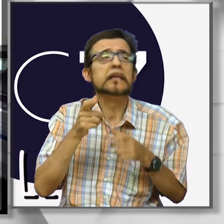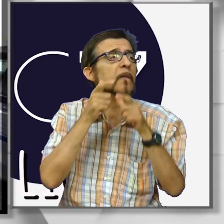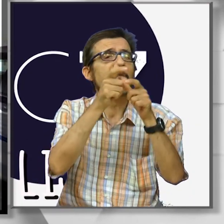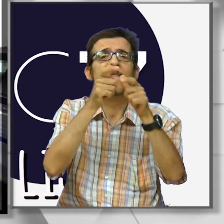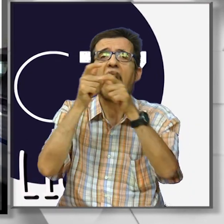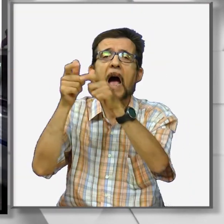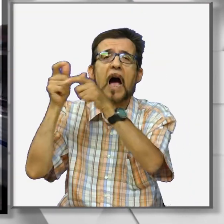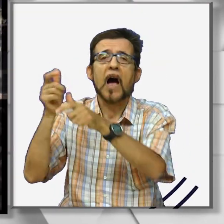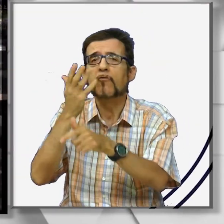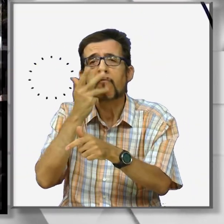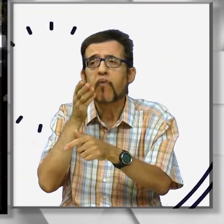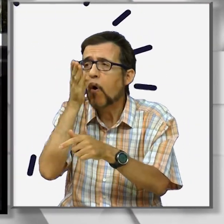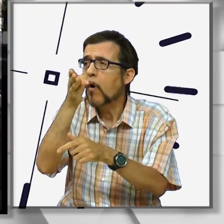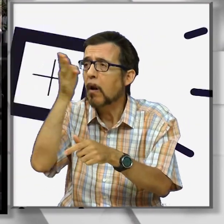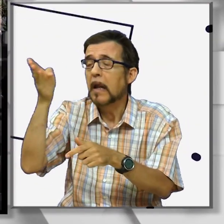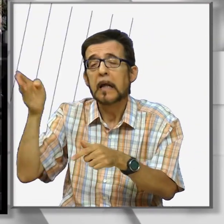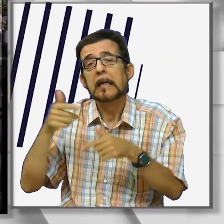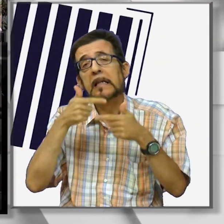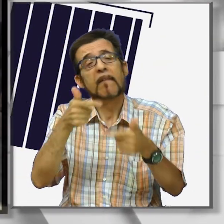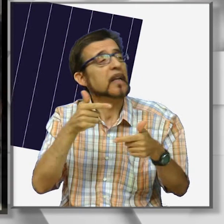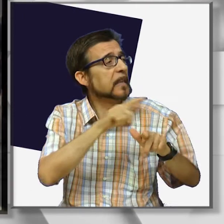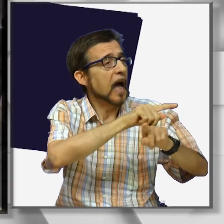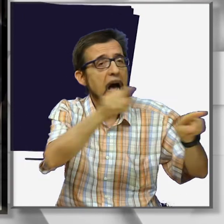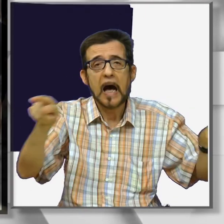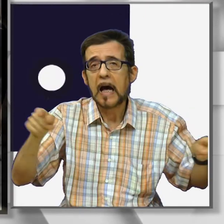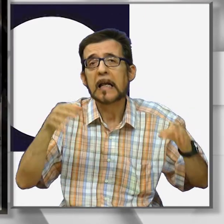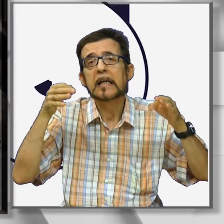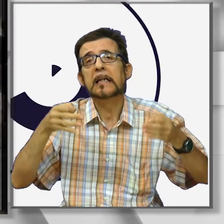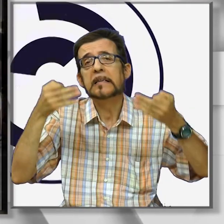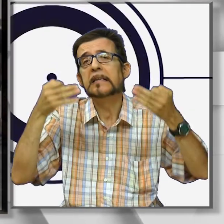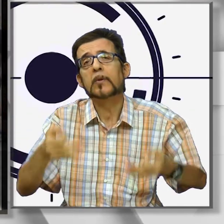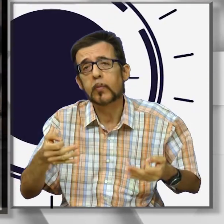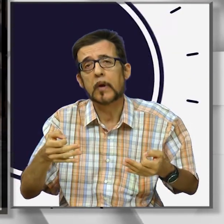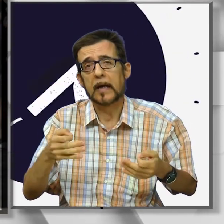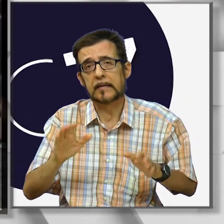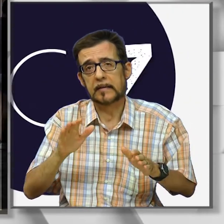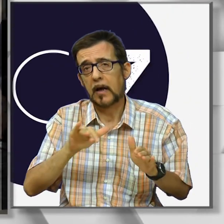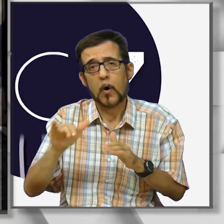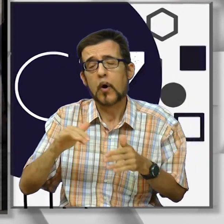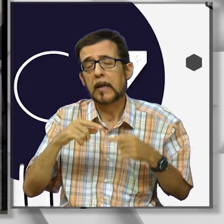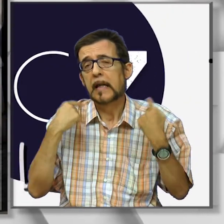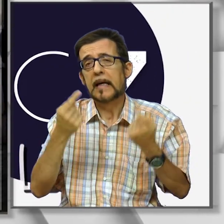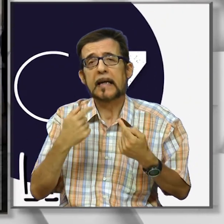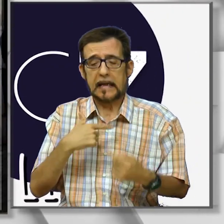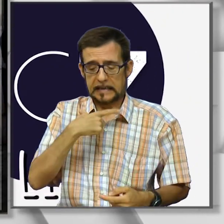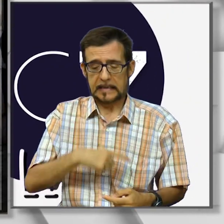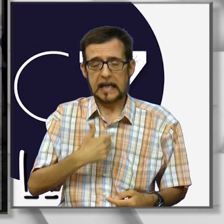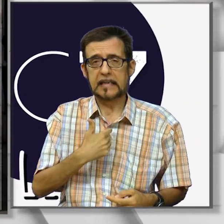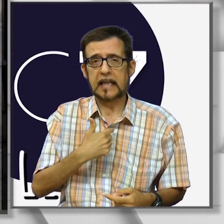chiunque voglia andare in un luogo, deve garantire la sicurezza al prossimo che è oltre che a se stesso. L'incolumità